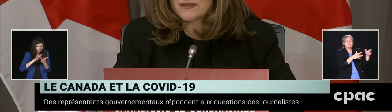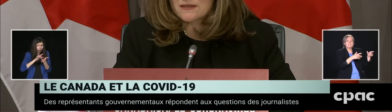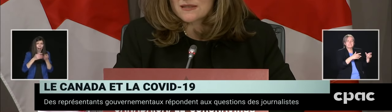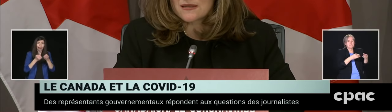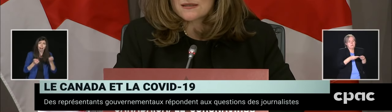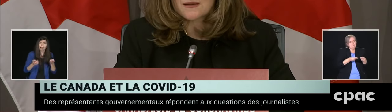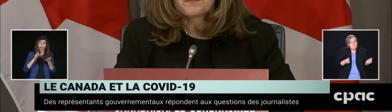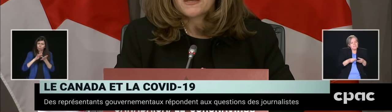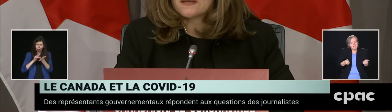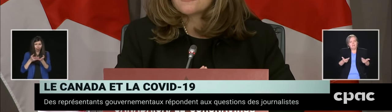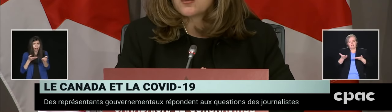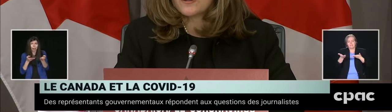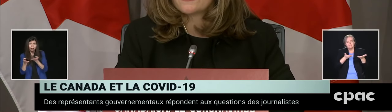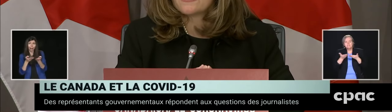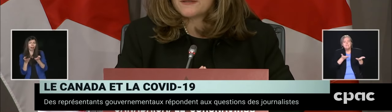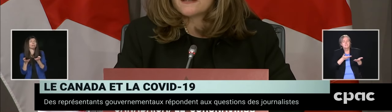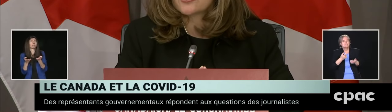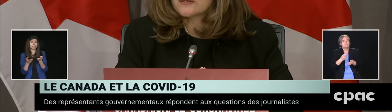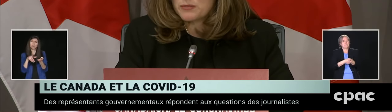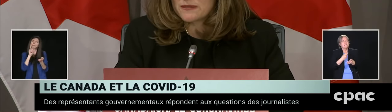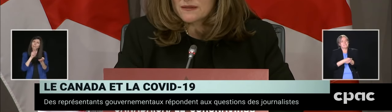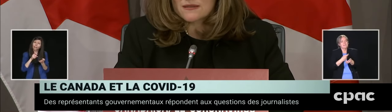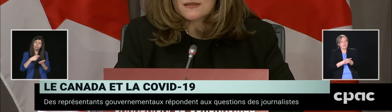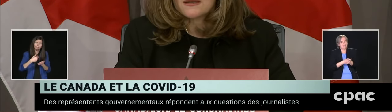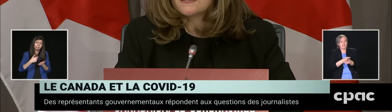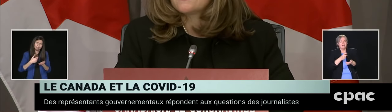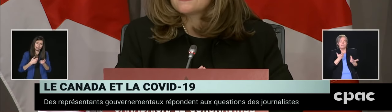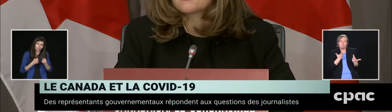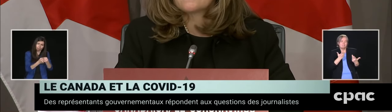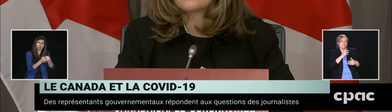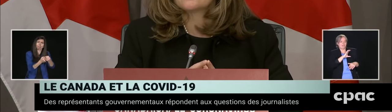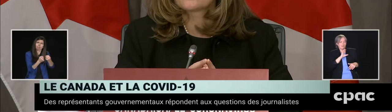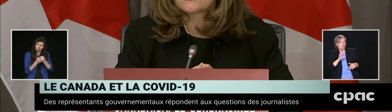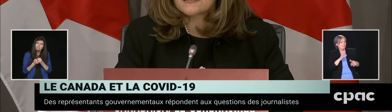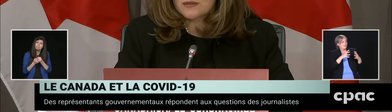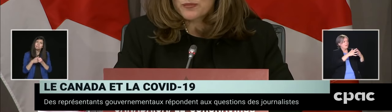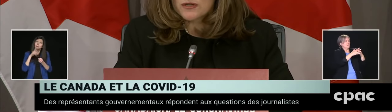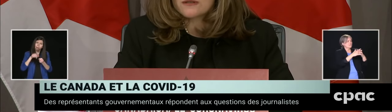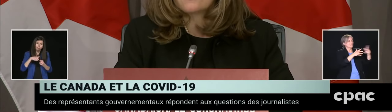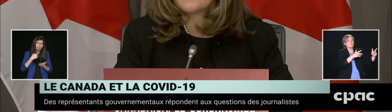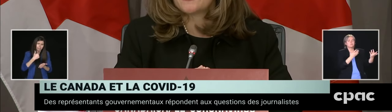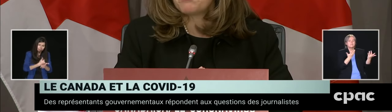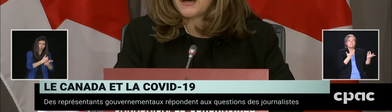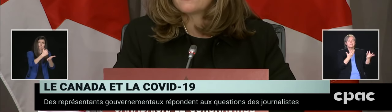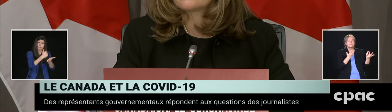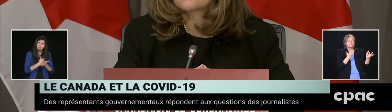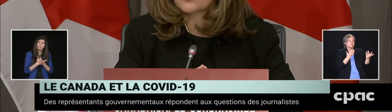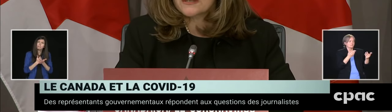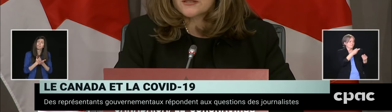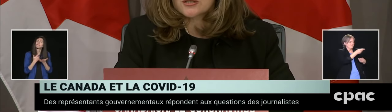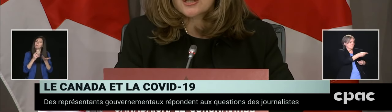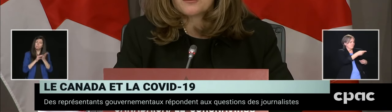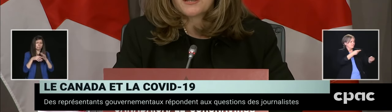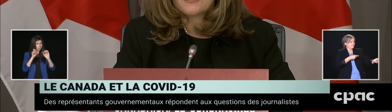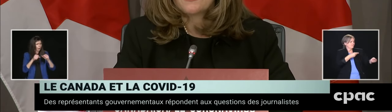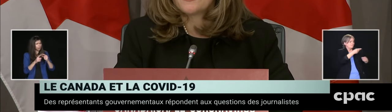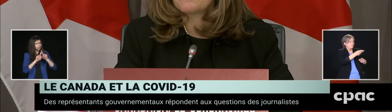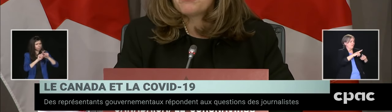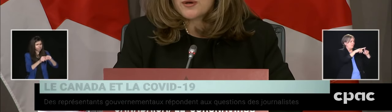and the United States is one of interdependence. It is a reciprocal and balanced